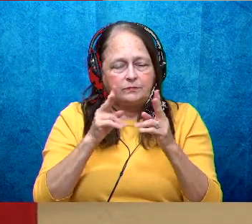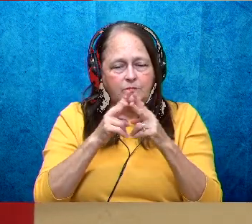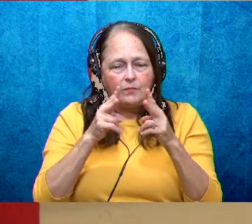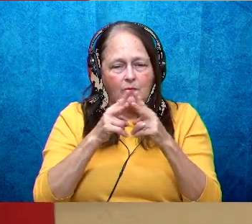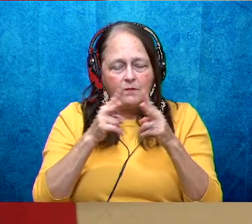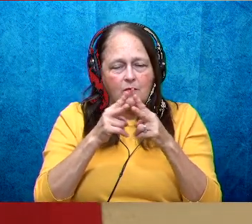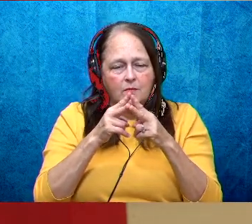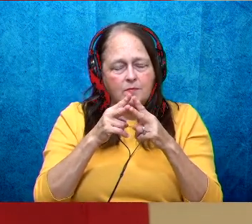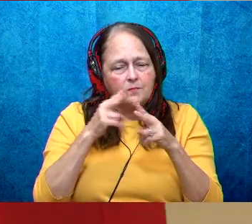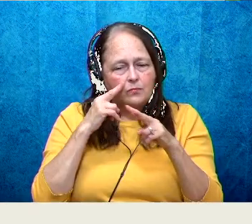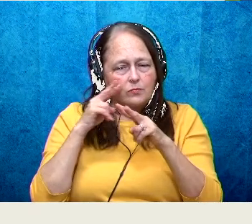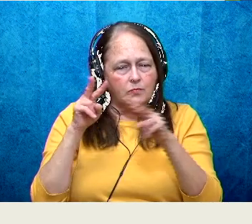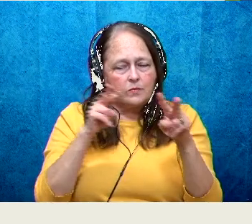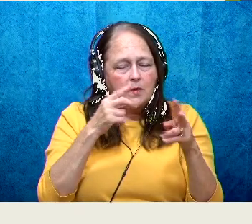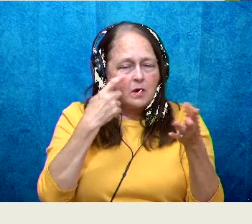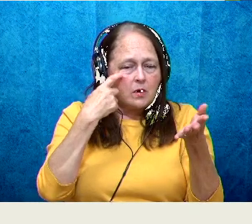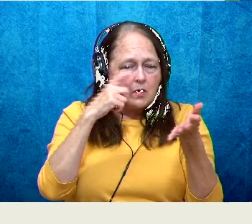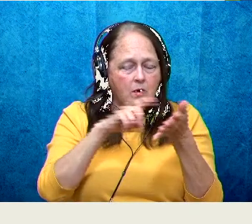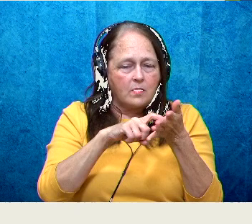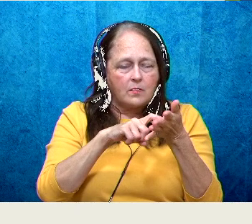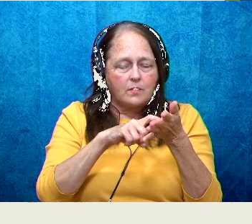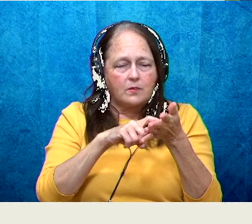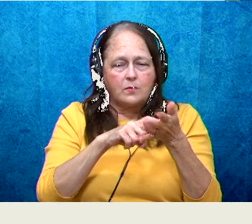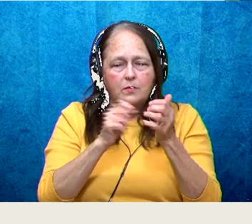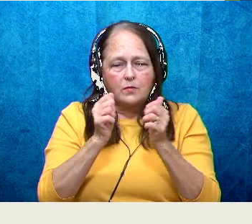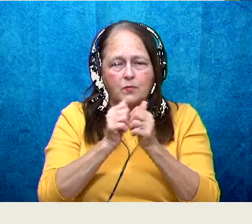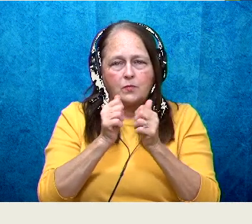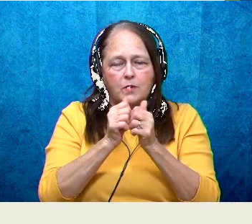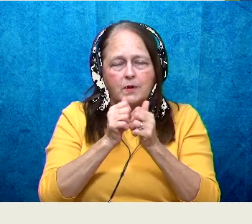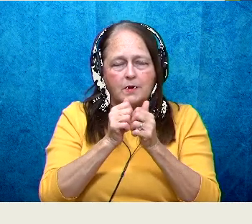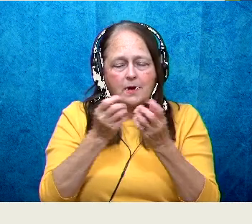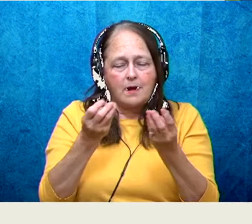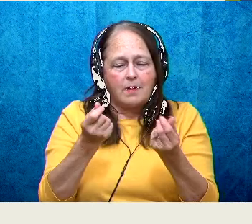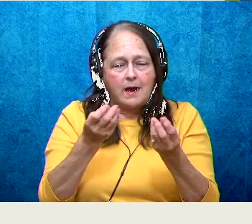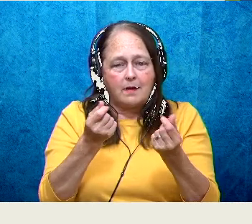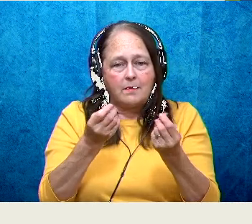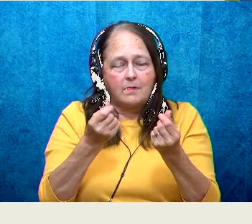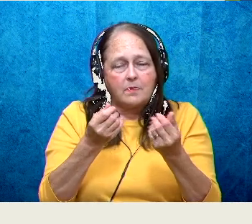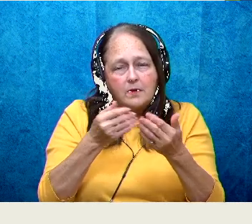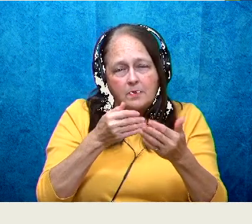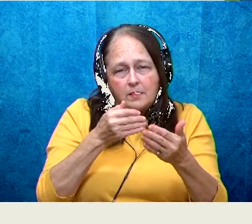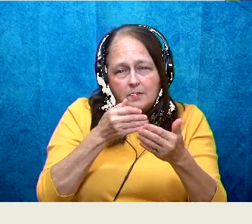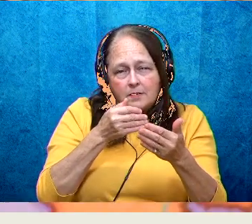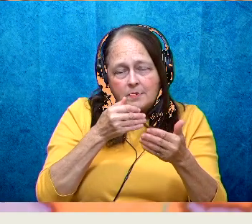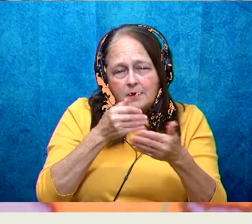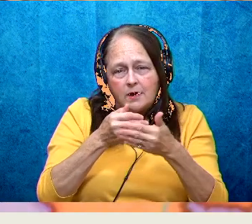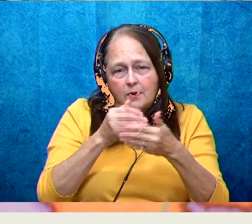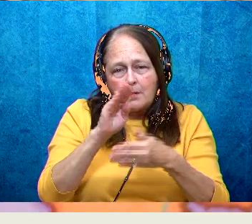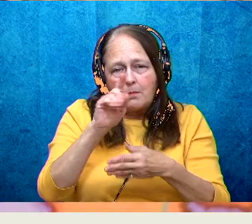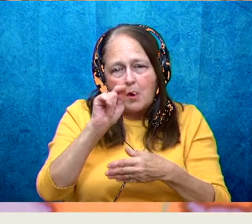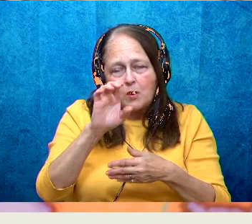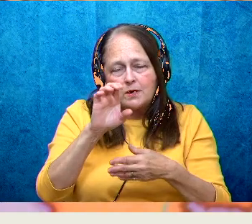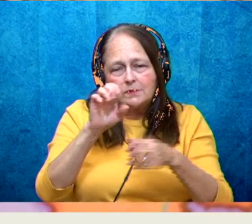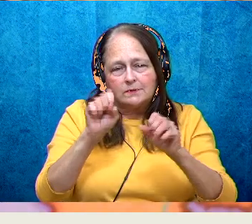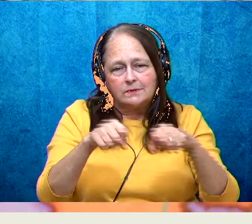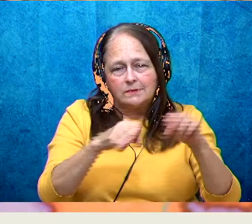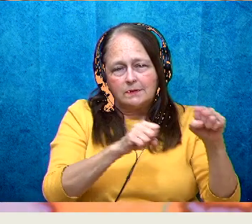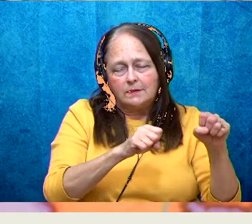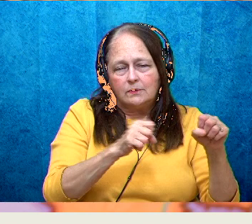observant students, may have noticed there's something with a little piece of land near the Baltic Sea. Did you pick up on